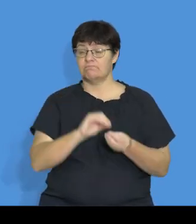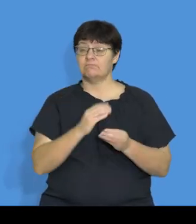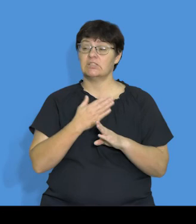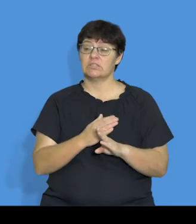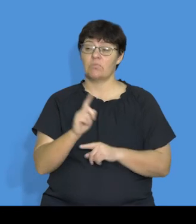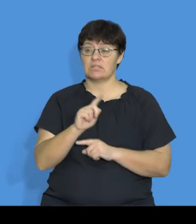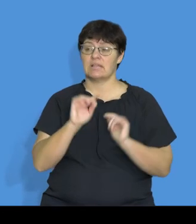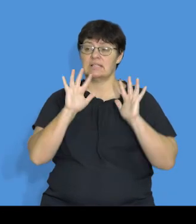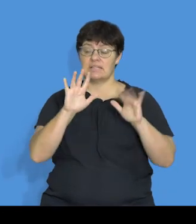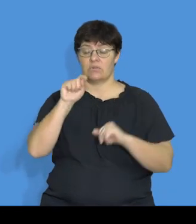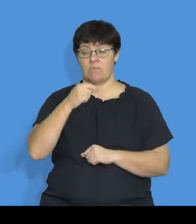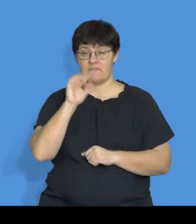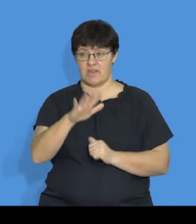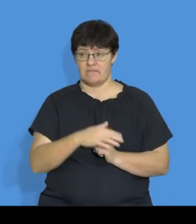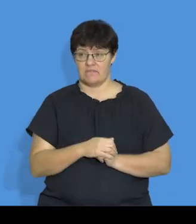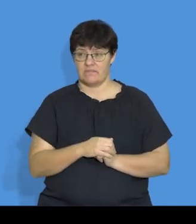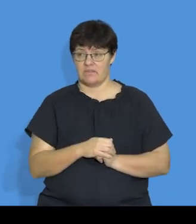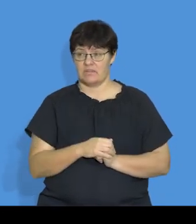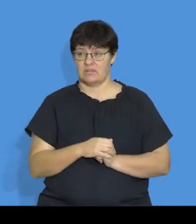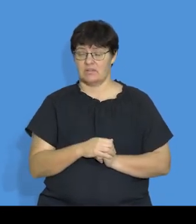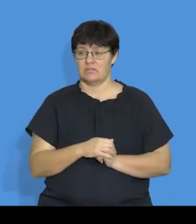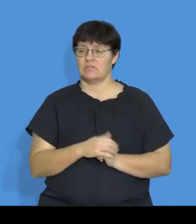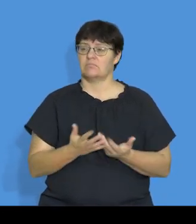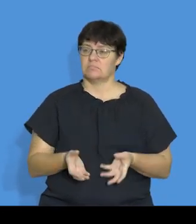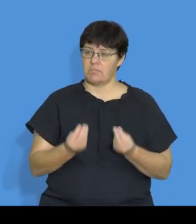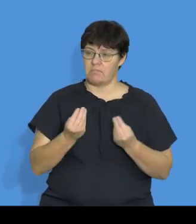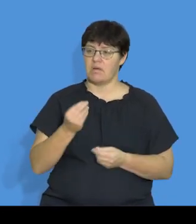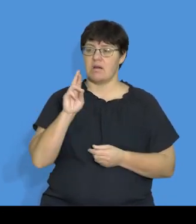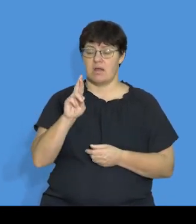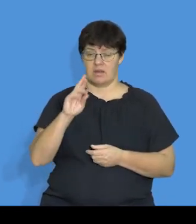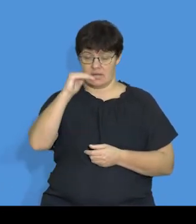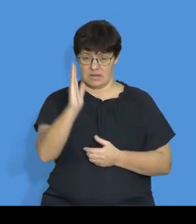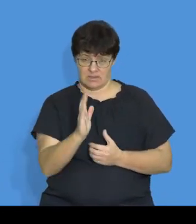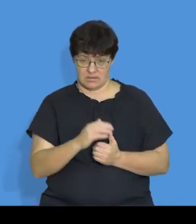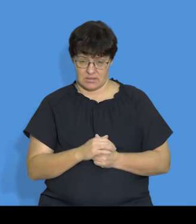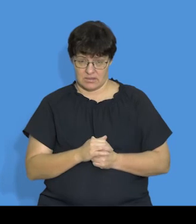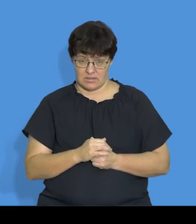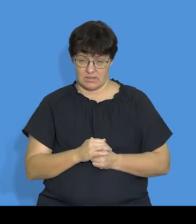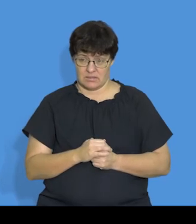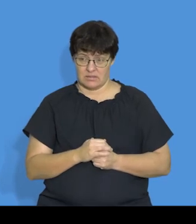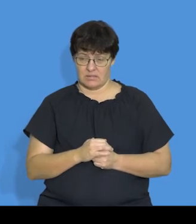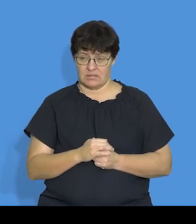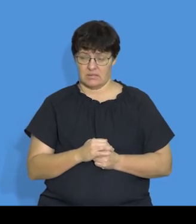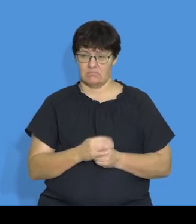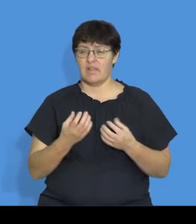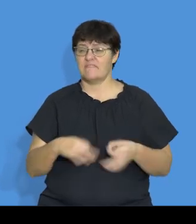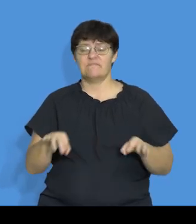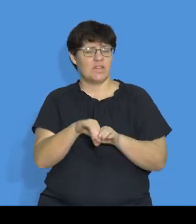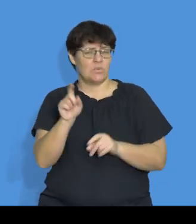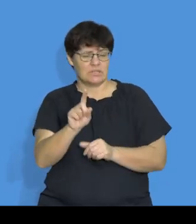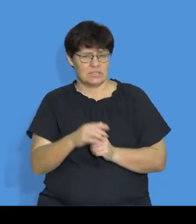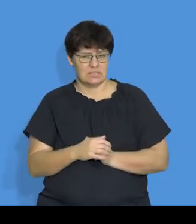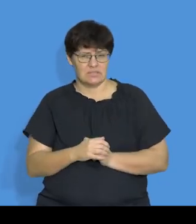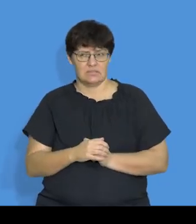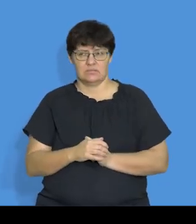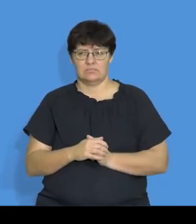as 10.5, right? Then we are able to get the small r, right? So what is our value there? We can quickly go